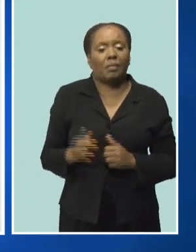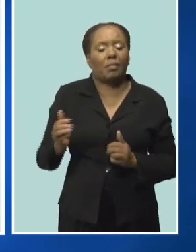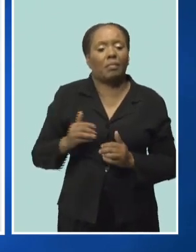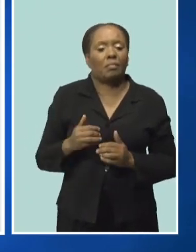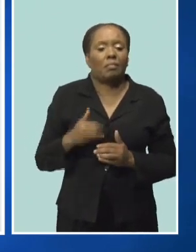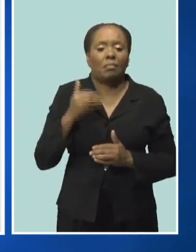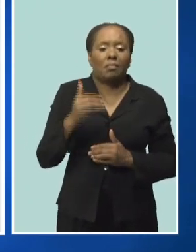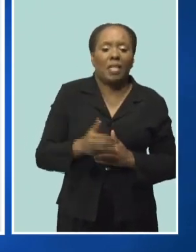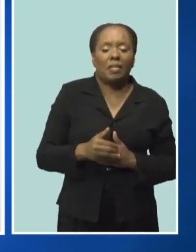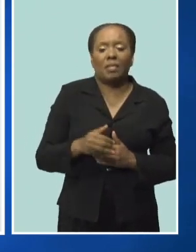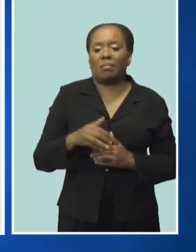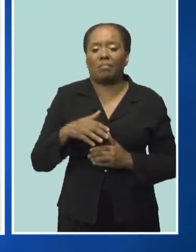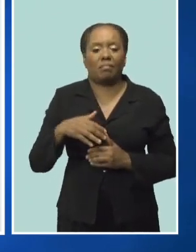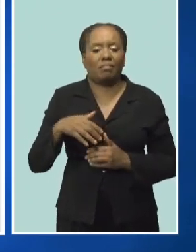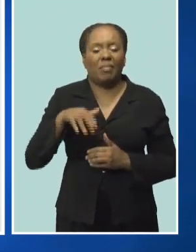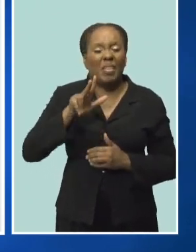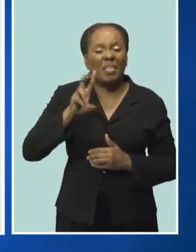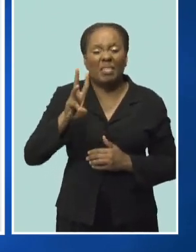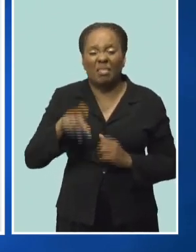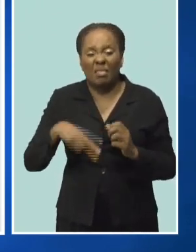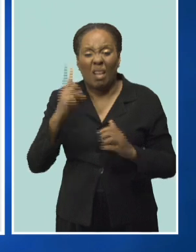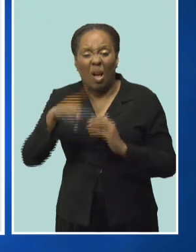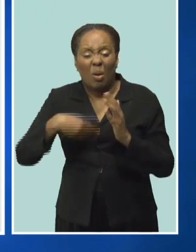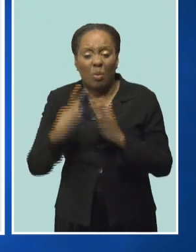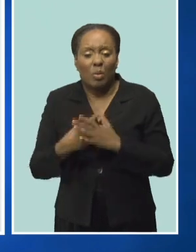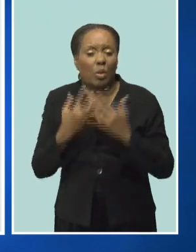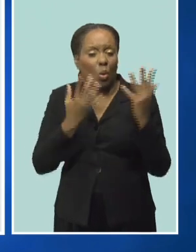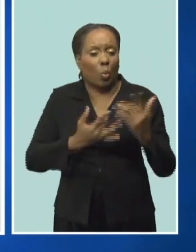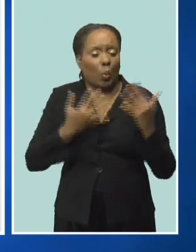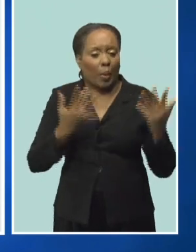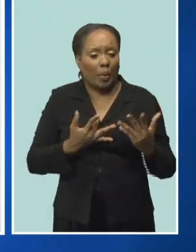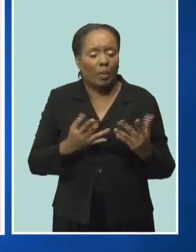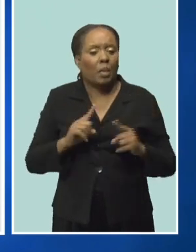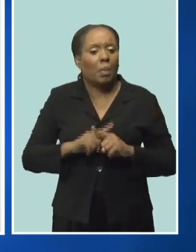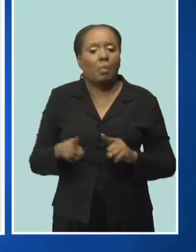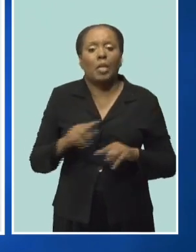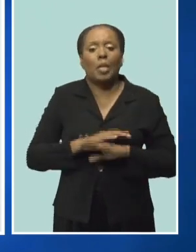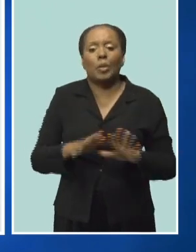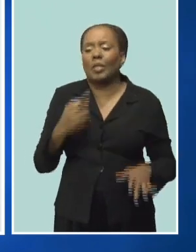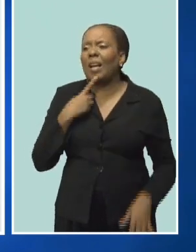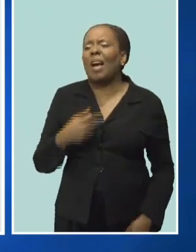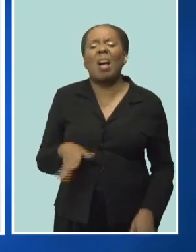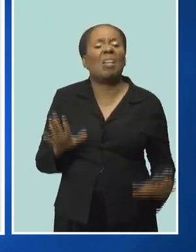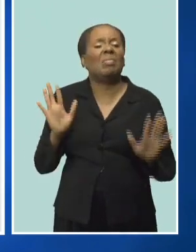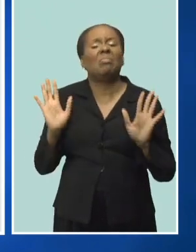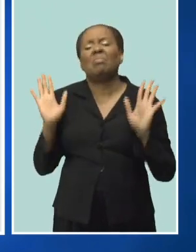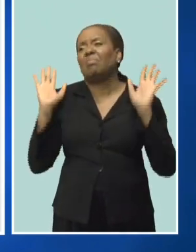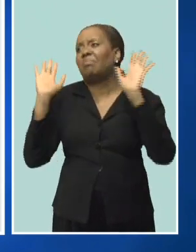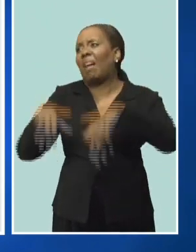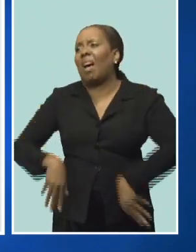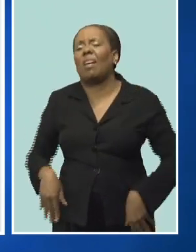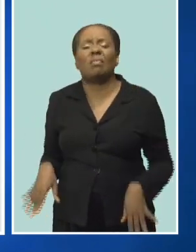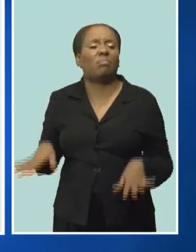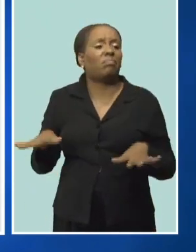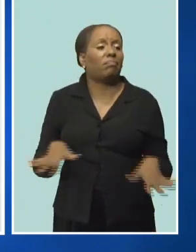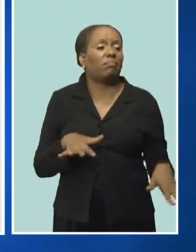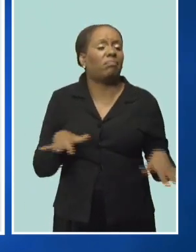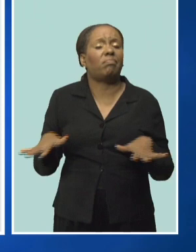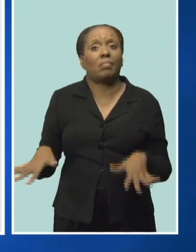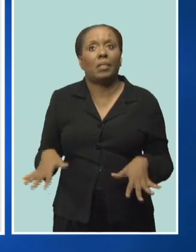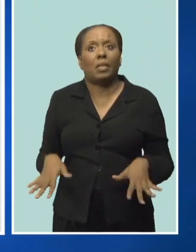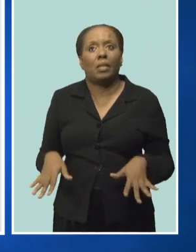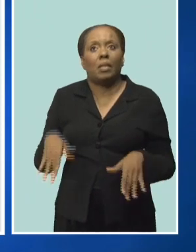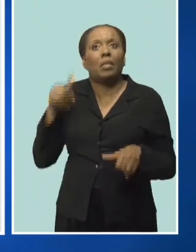36 hours waiting on this first system. But do not let your guard down, because we have then to take new guard